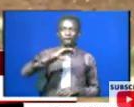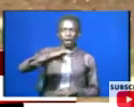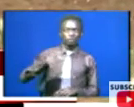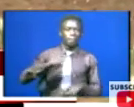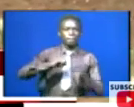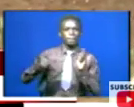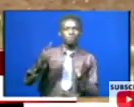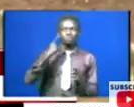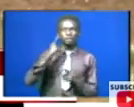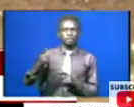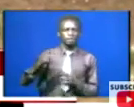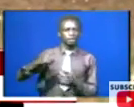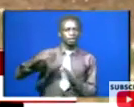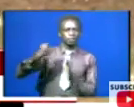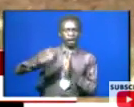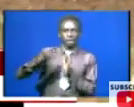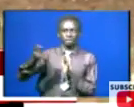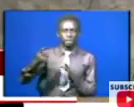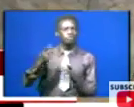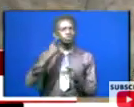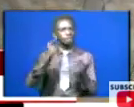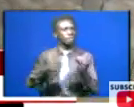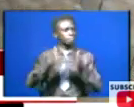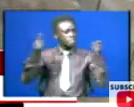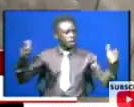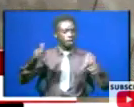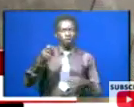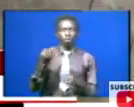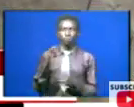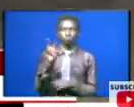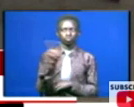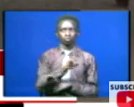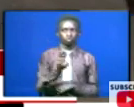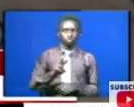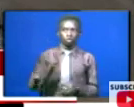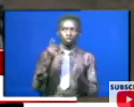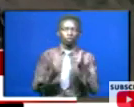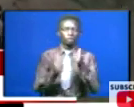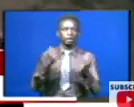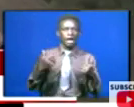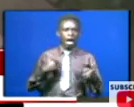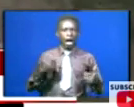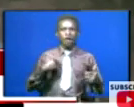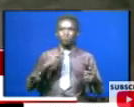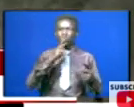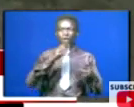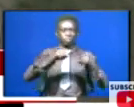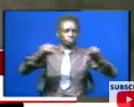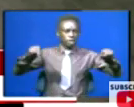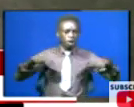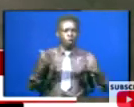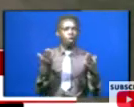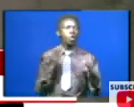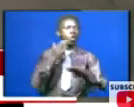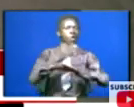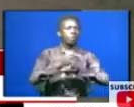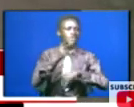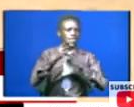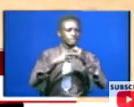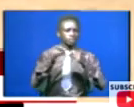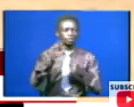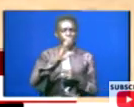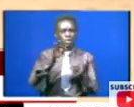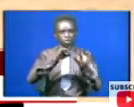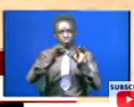turns out to be the largest of the two, boasting of a capacity of over 70 billion cubic meters of